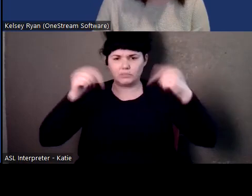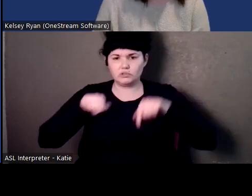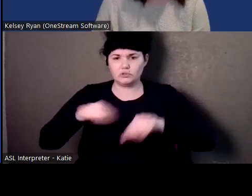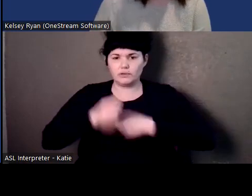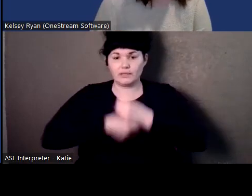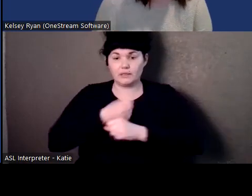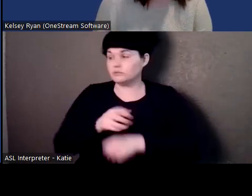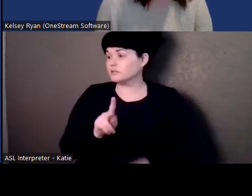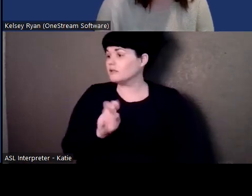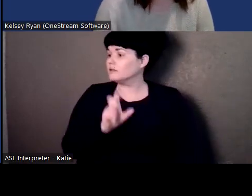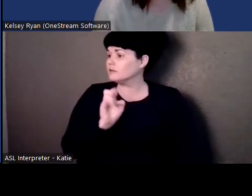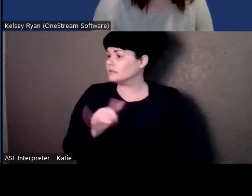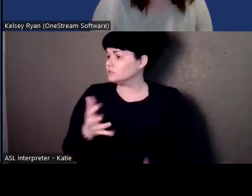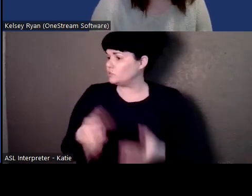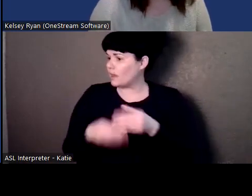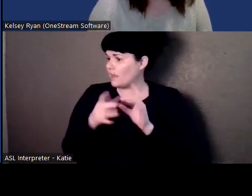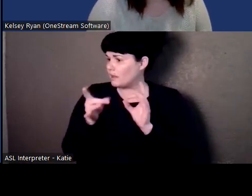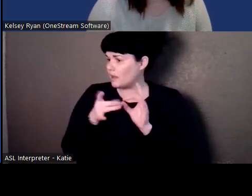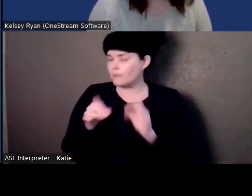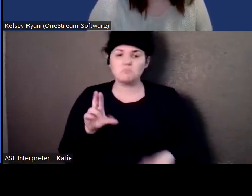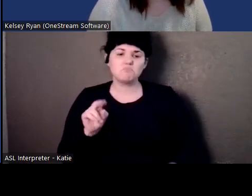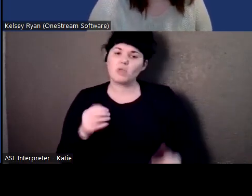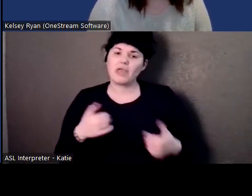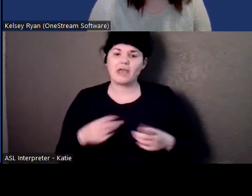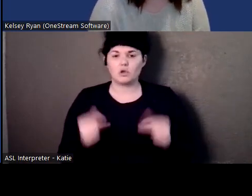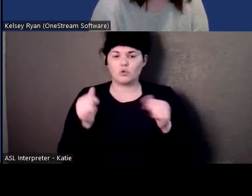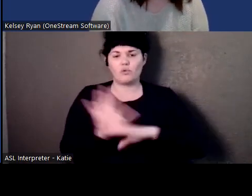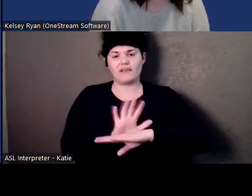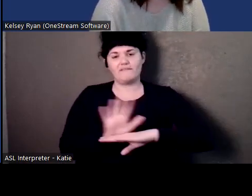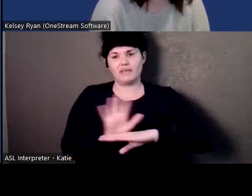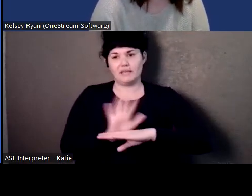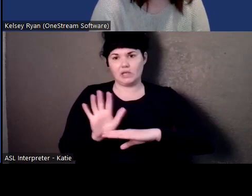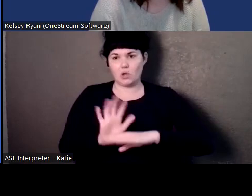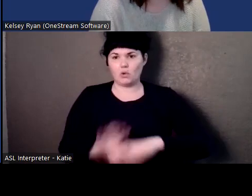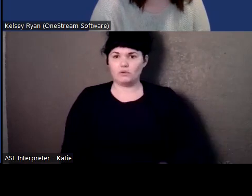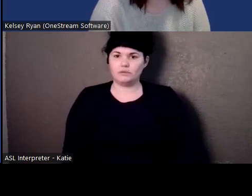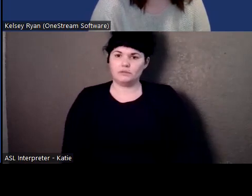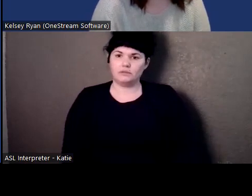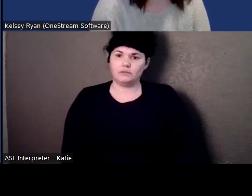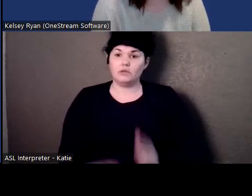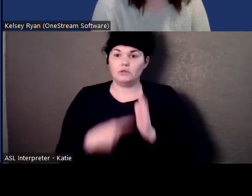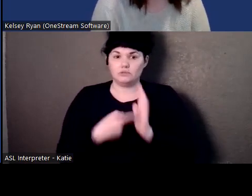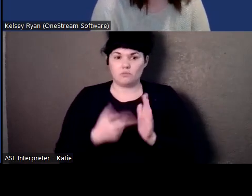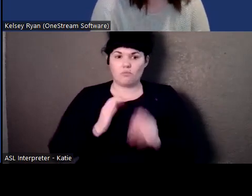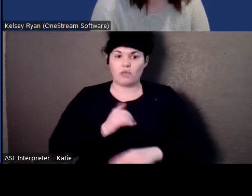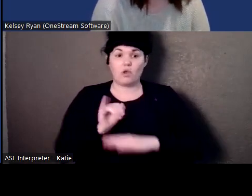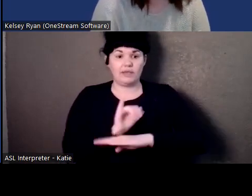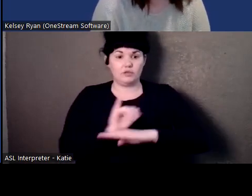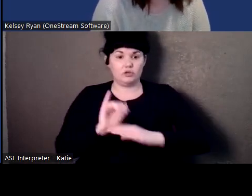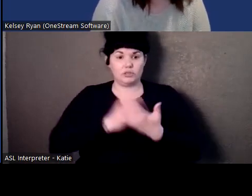there. No, we have a quick video just of what we put forth for our internship program last